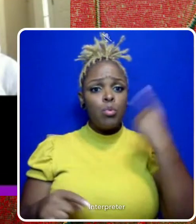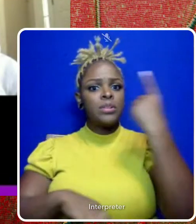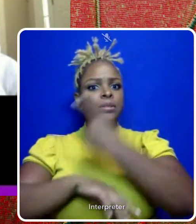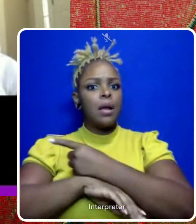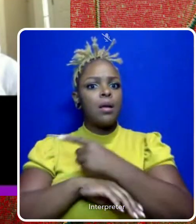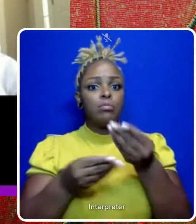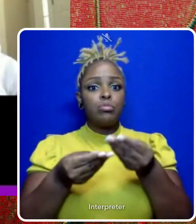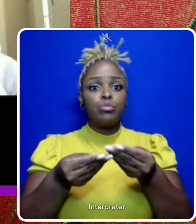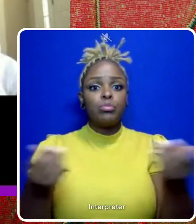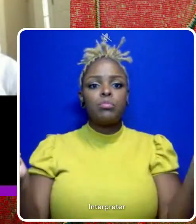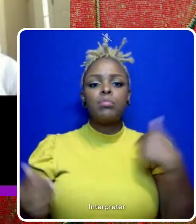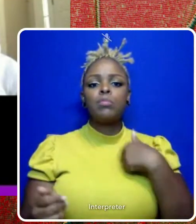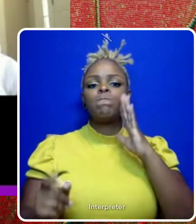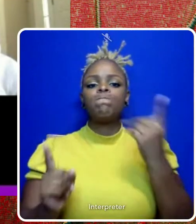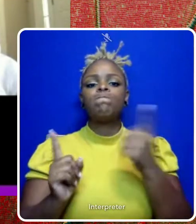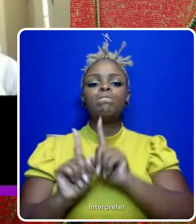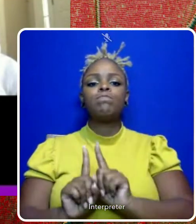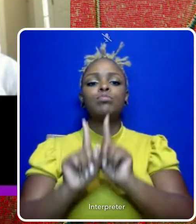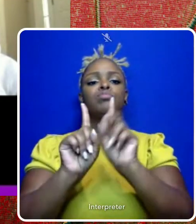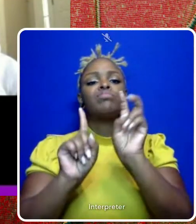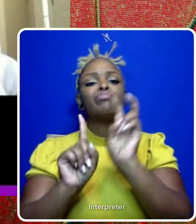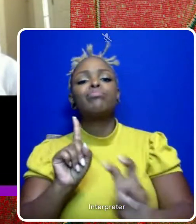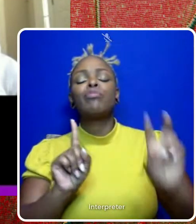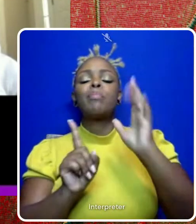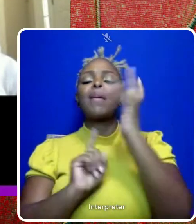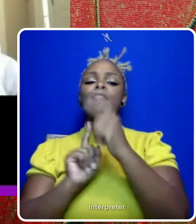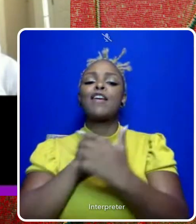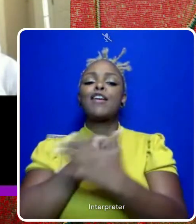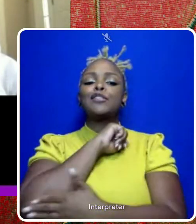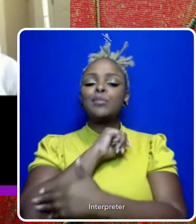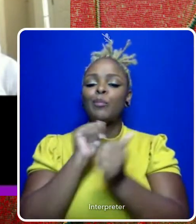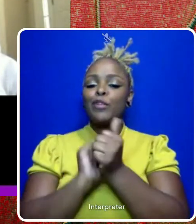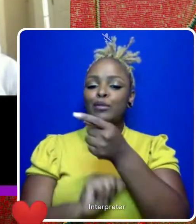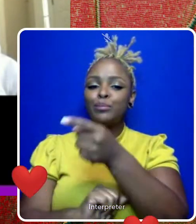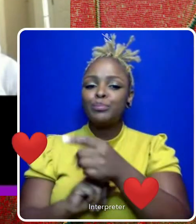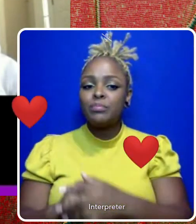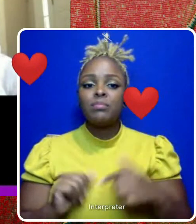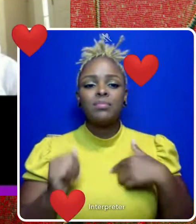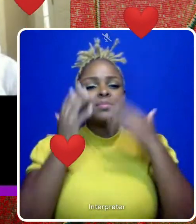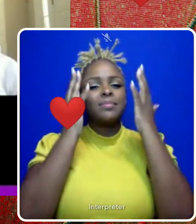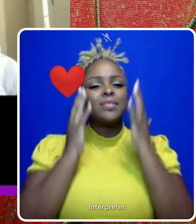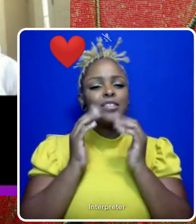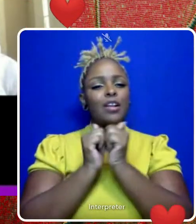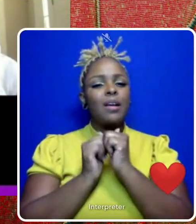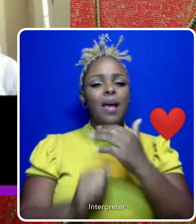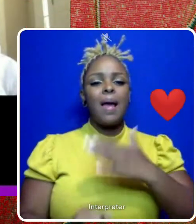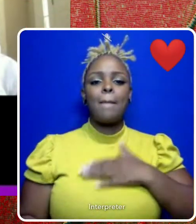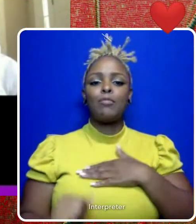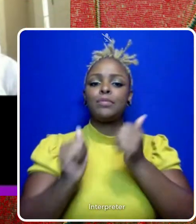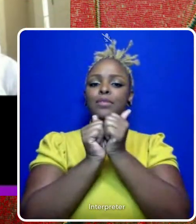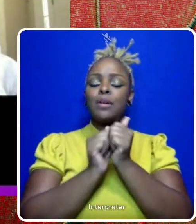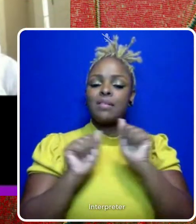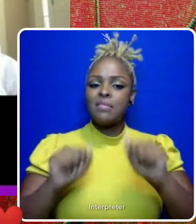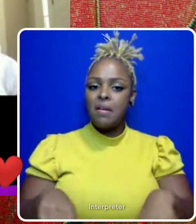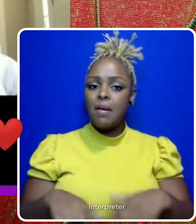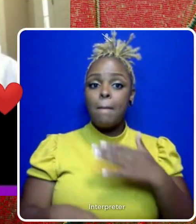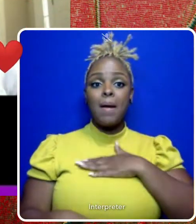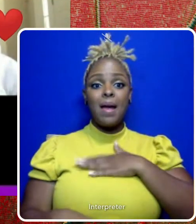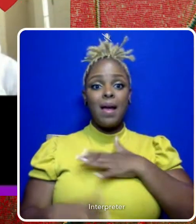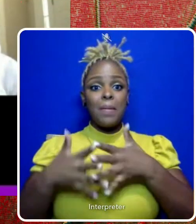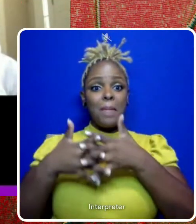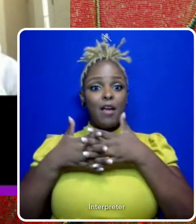sad together, to be selfish with our joy. Even my Western selfishness can't take that away. Let me live through you in